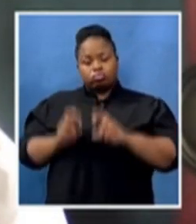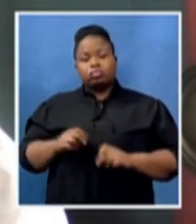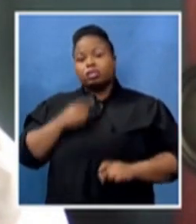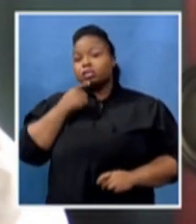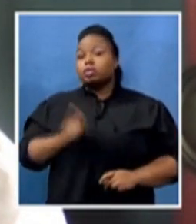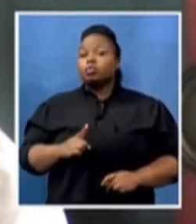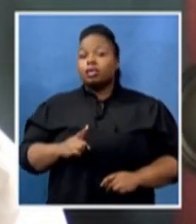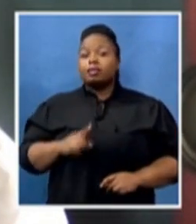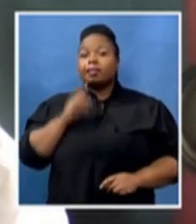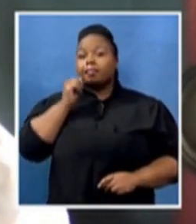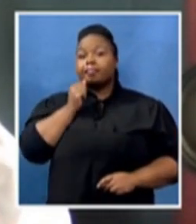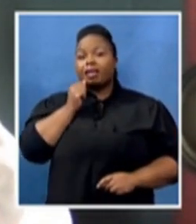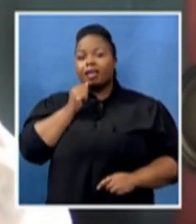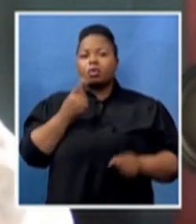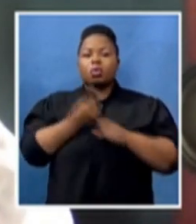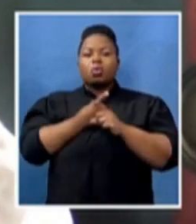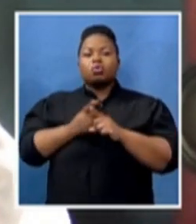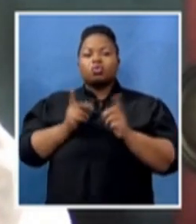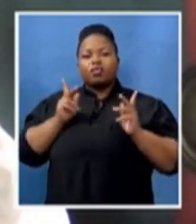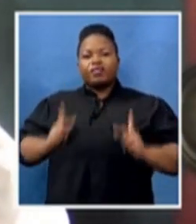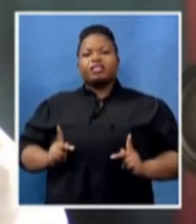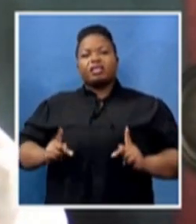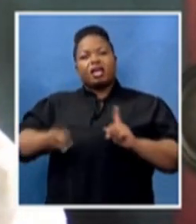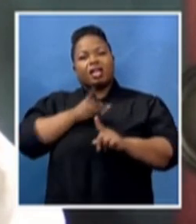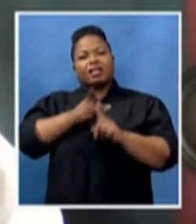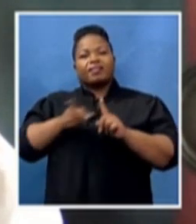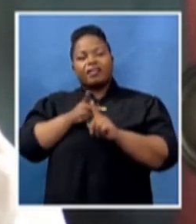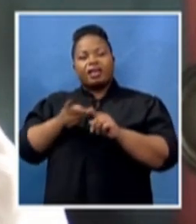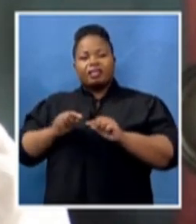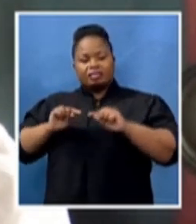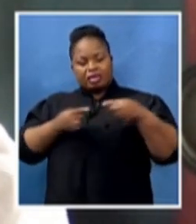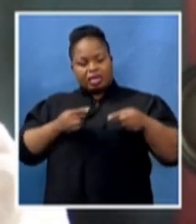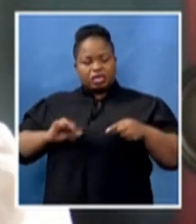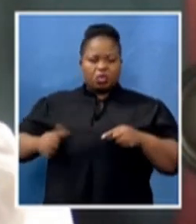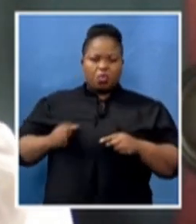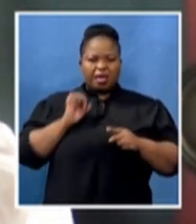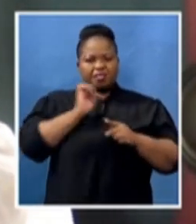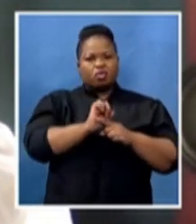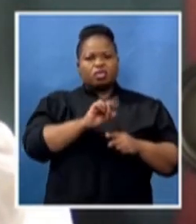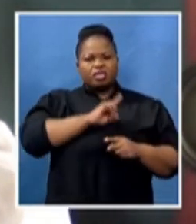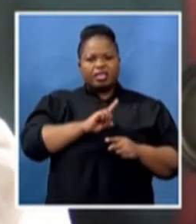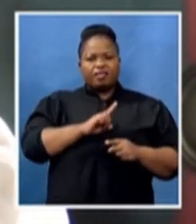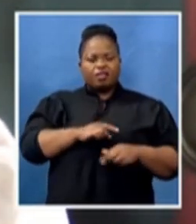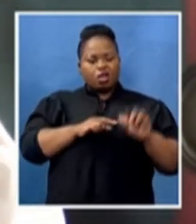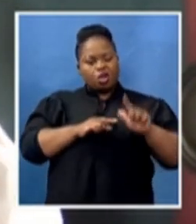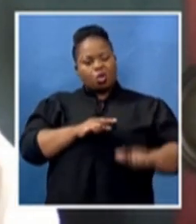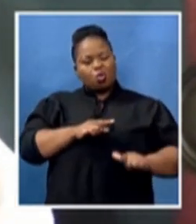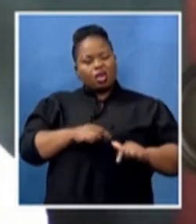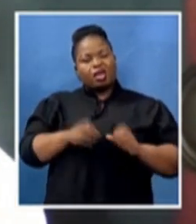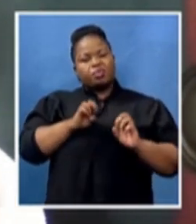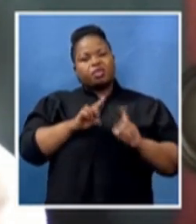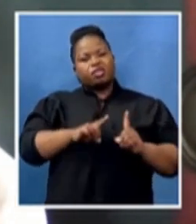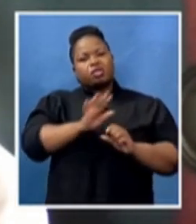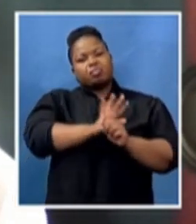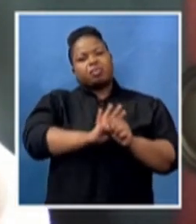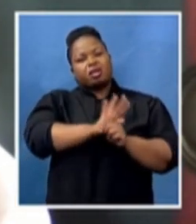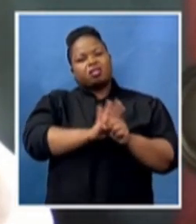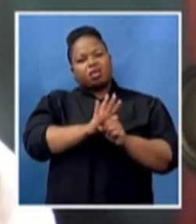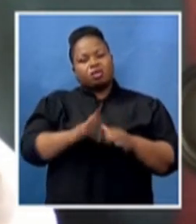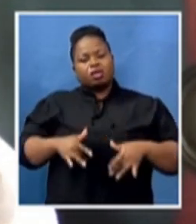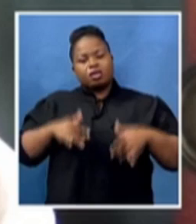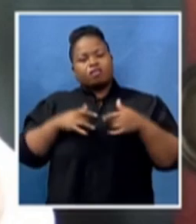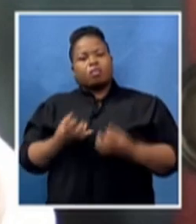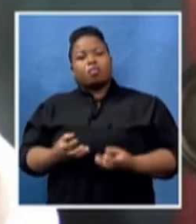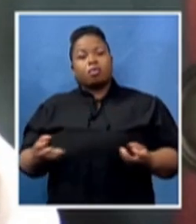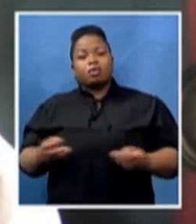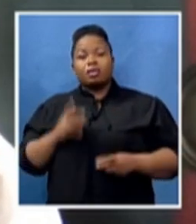violence against their wives if they have lower educational backgrounds and living in poverty. Furthermore, intimate partner